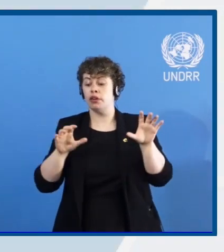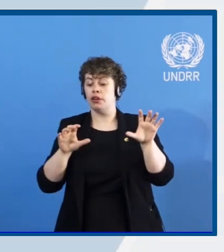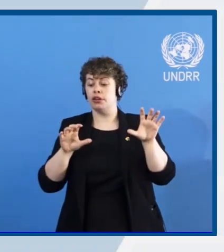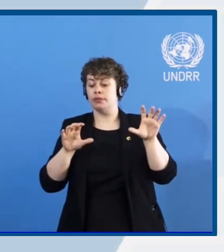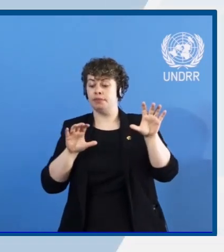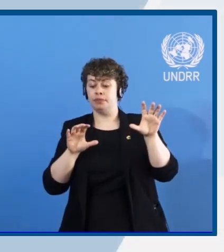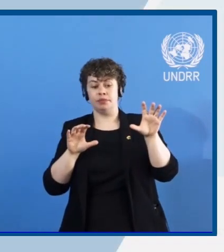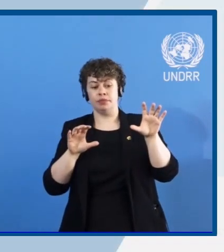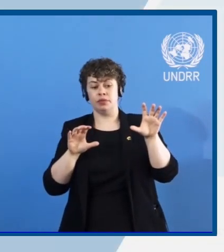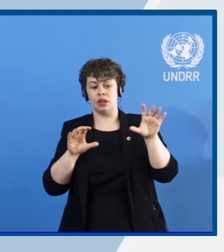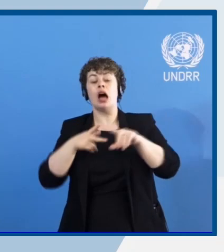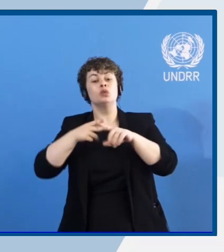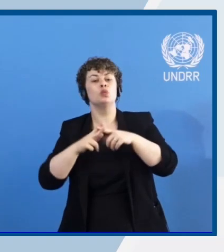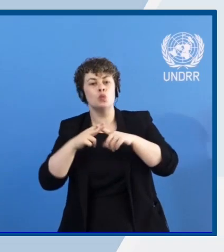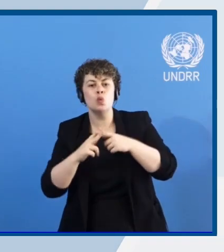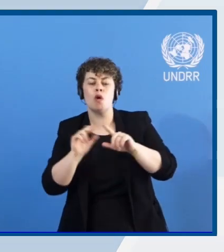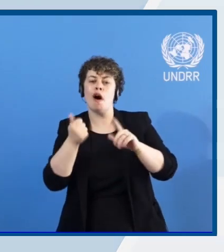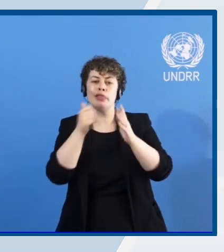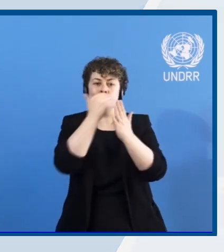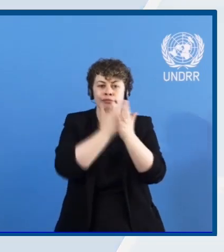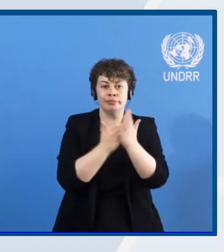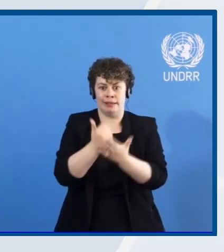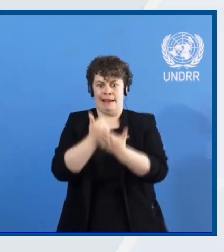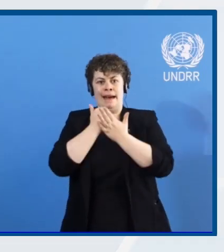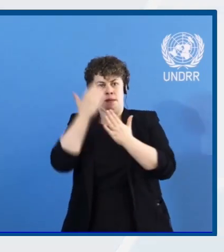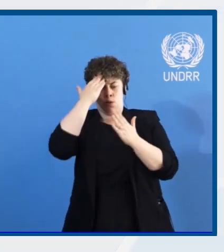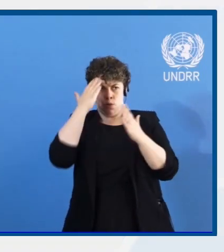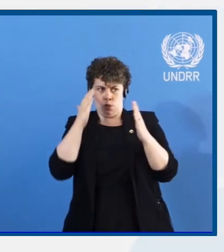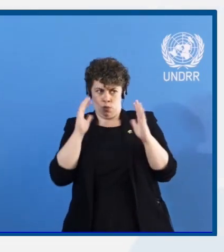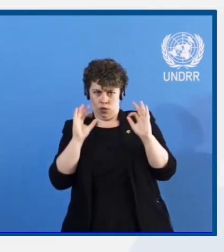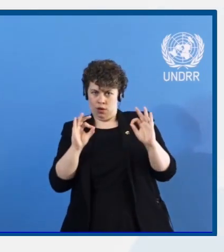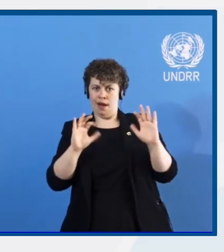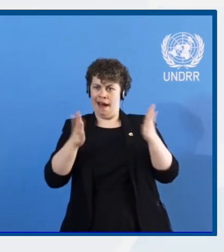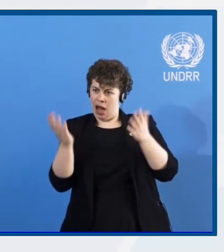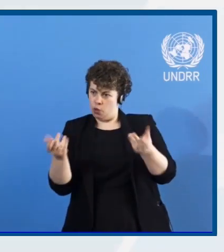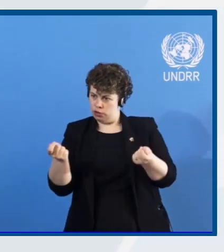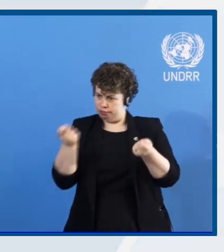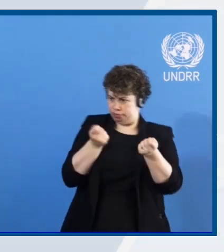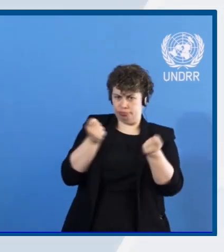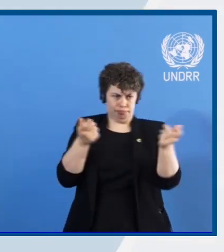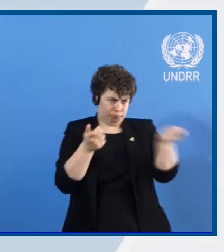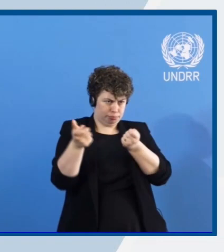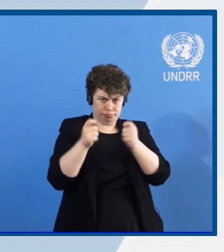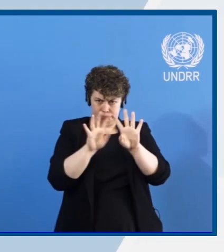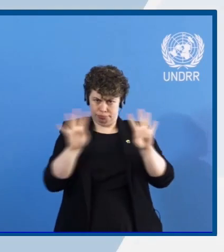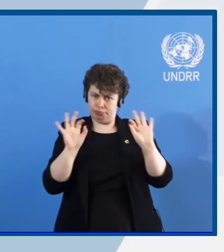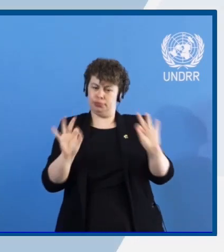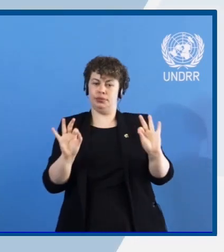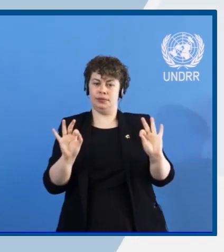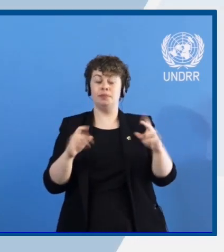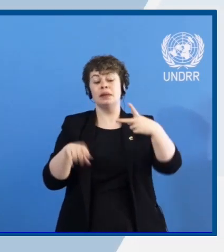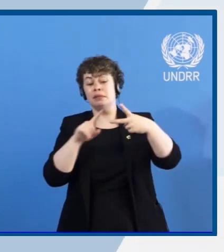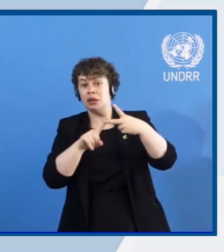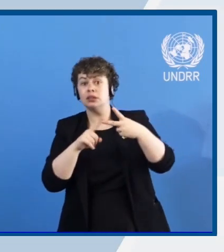agenda. And finally, I think it's relevant to restate the high risk and low returns is